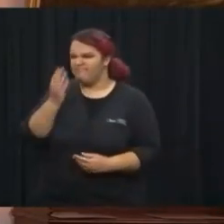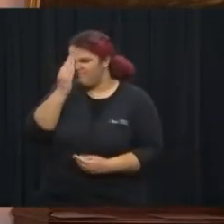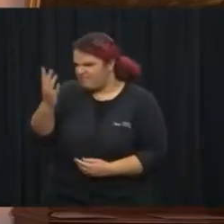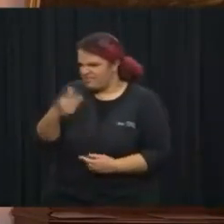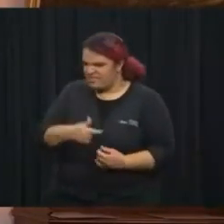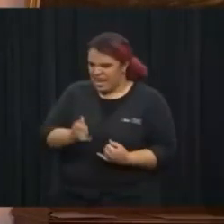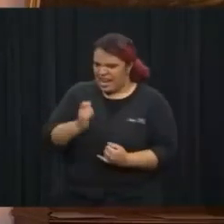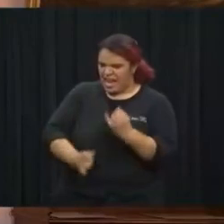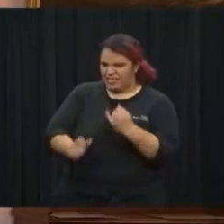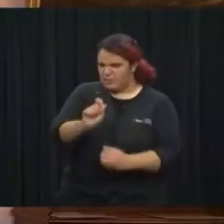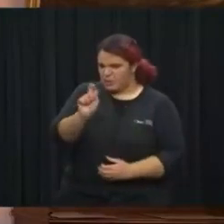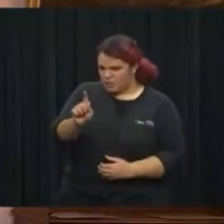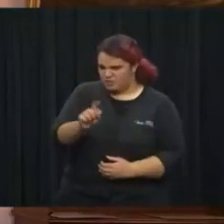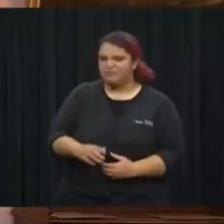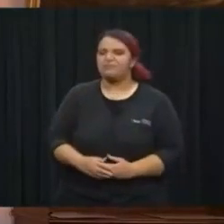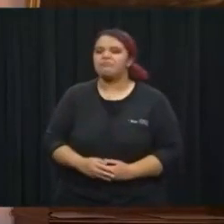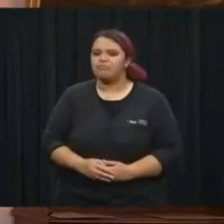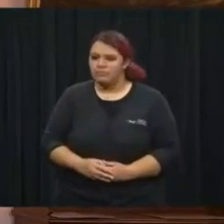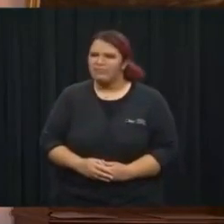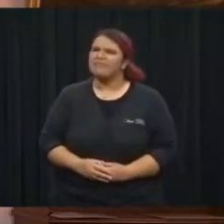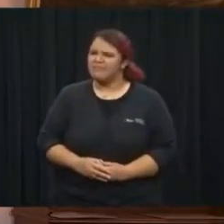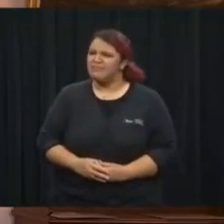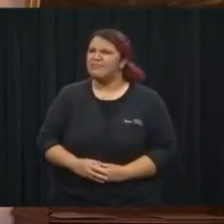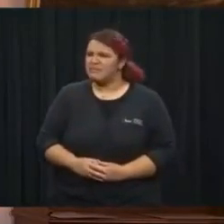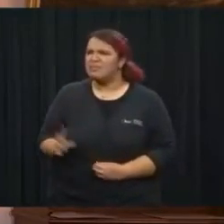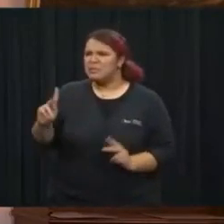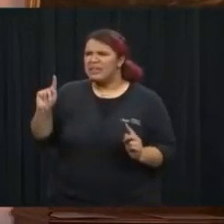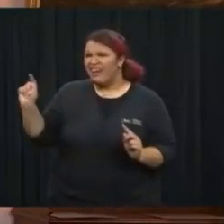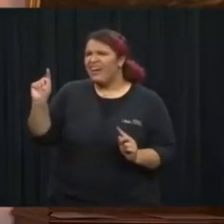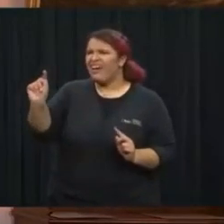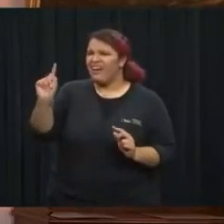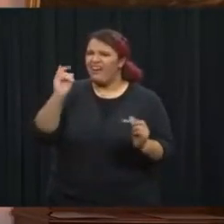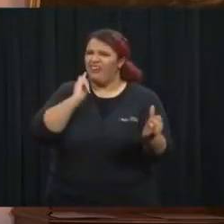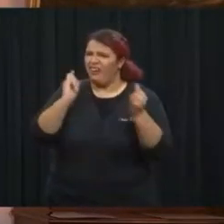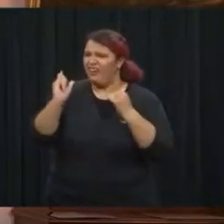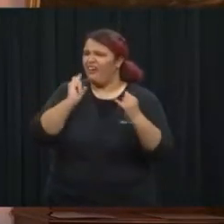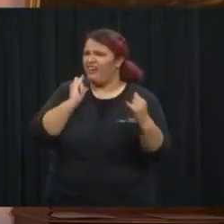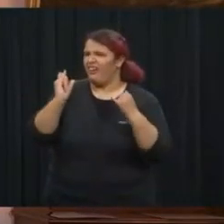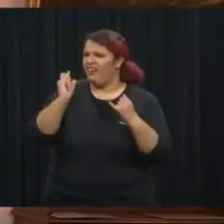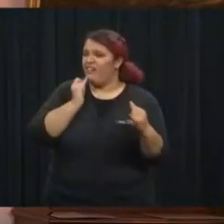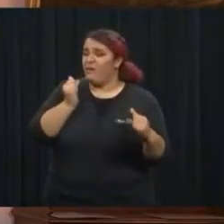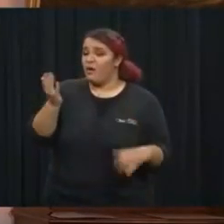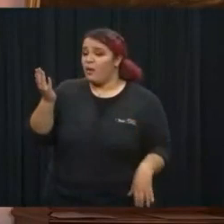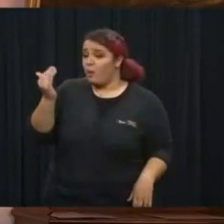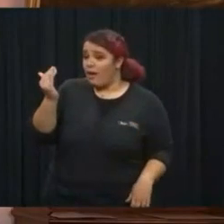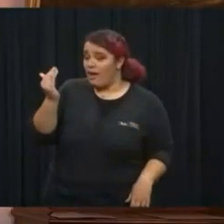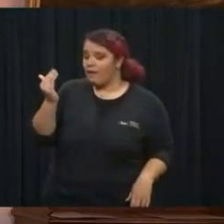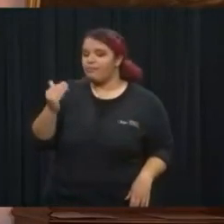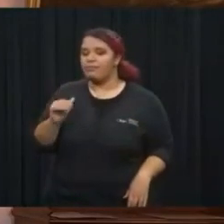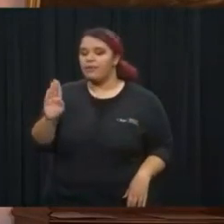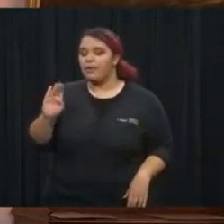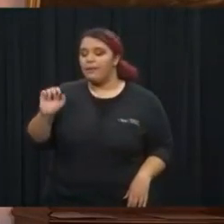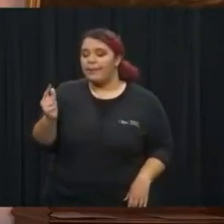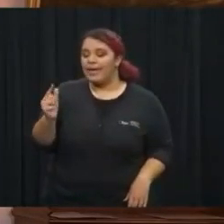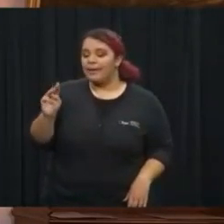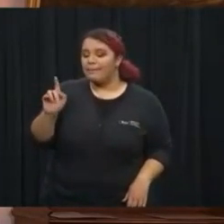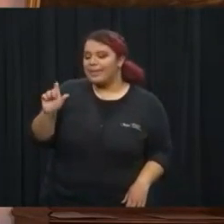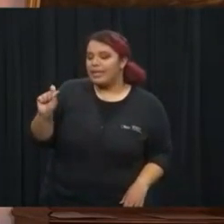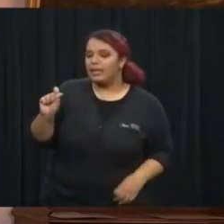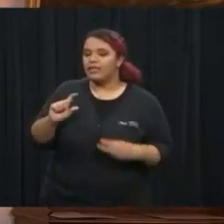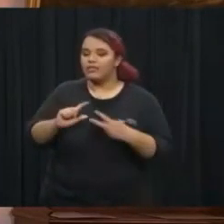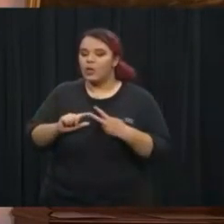there as well as coroner-related work that's underway. But a cluster might be in a family or in a school. I know one of